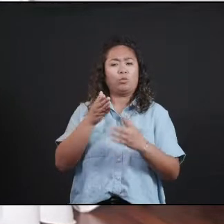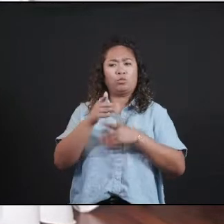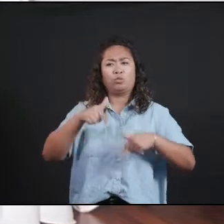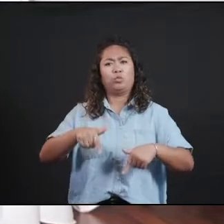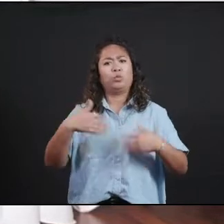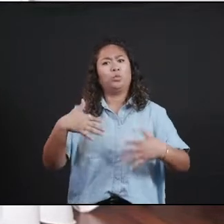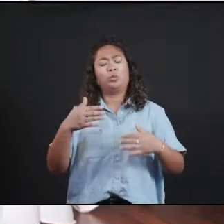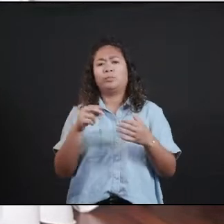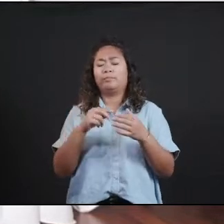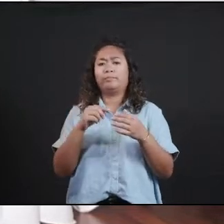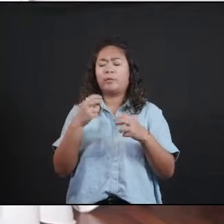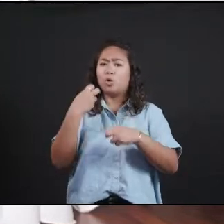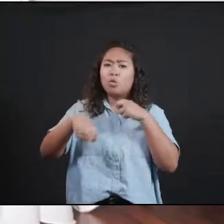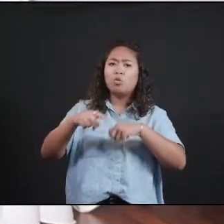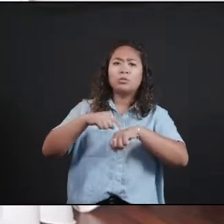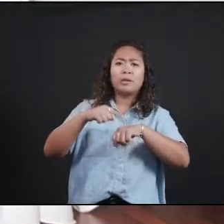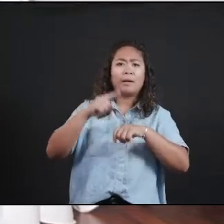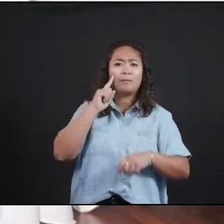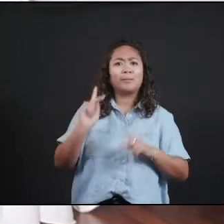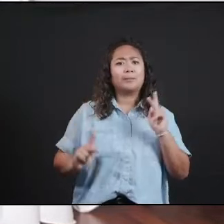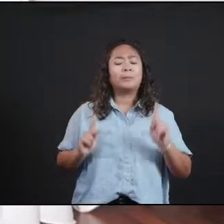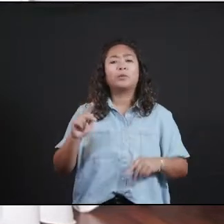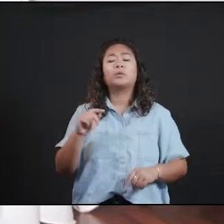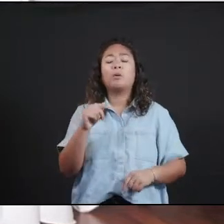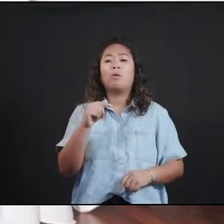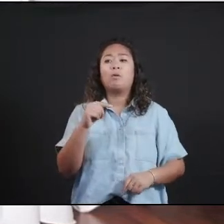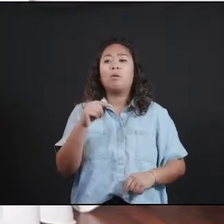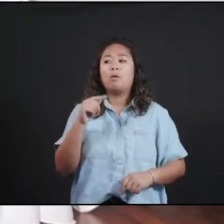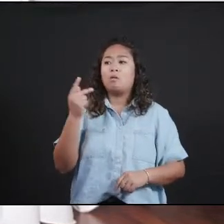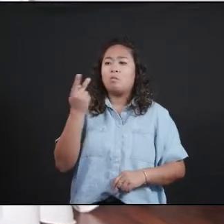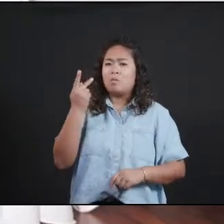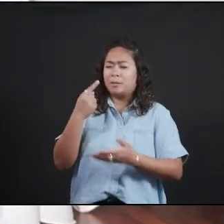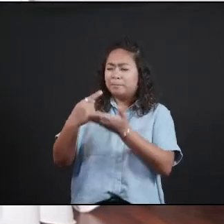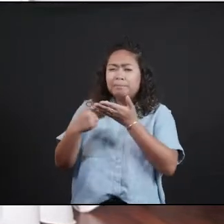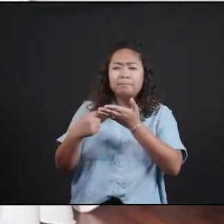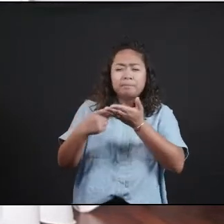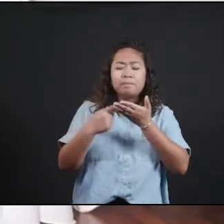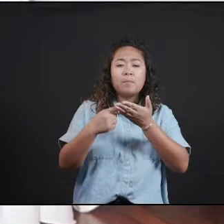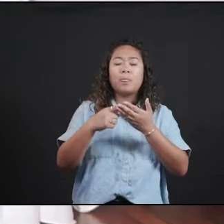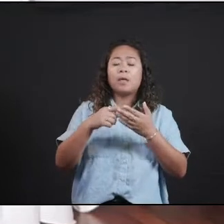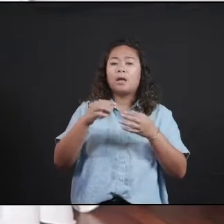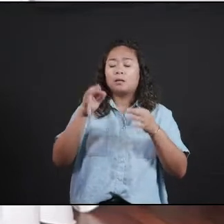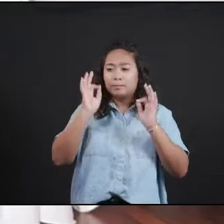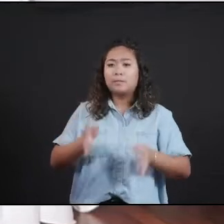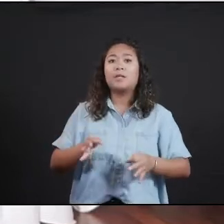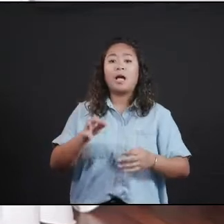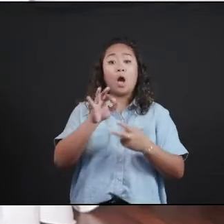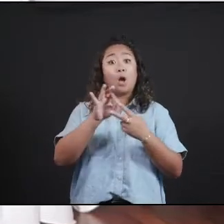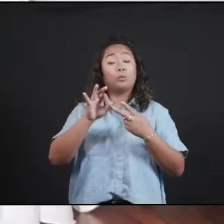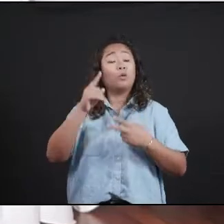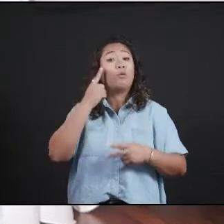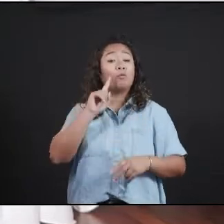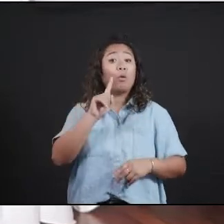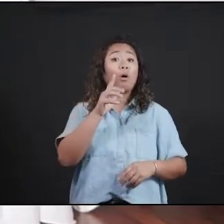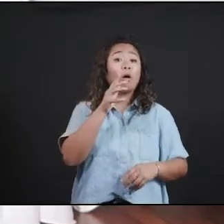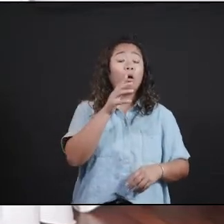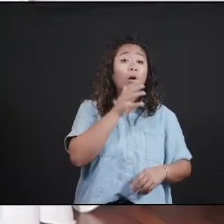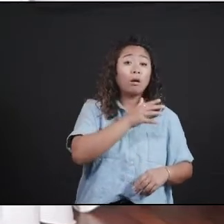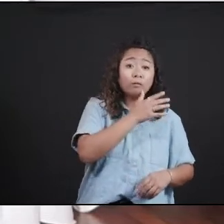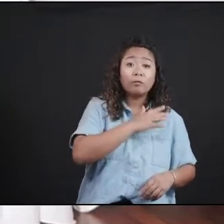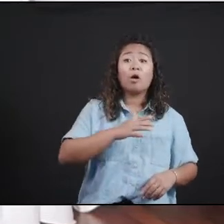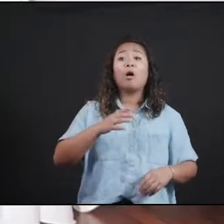Fund and managed by the Commissioner Positive T.A. Nelson and his team under their marketing program.